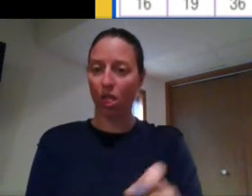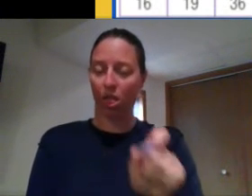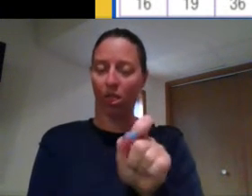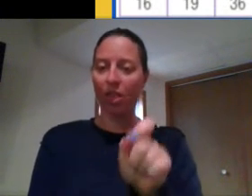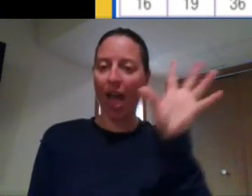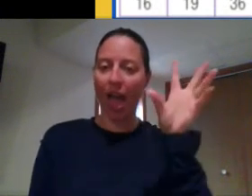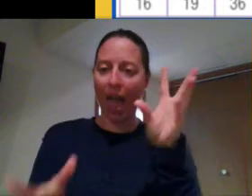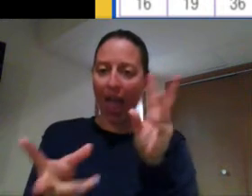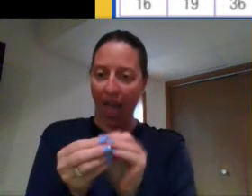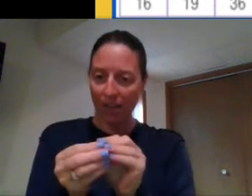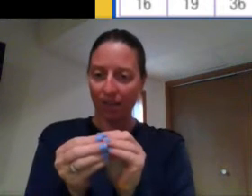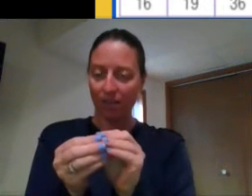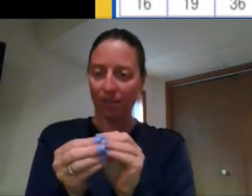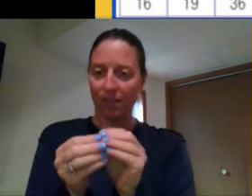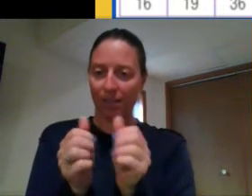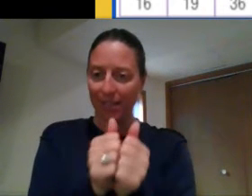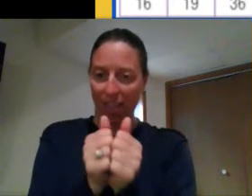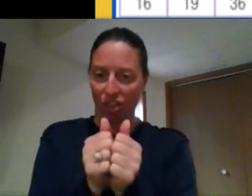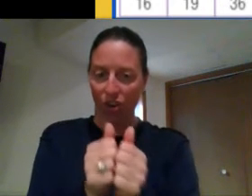together,